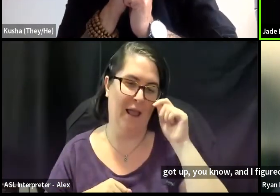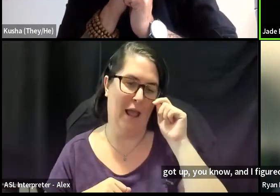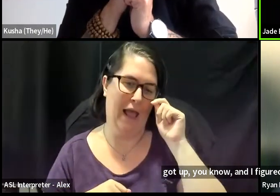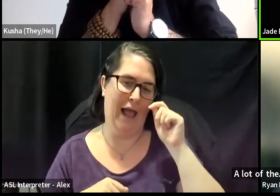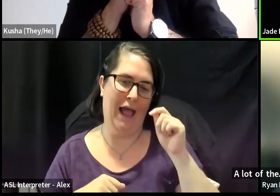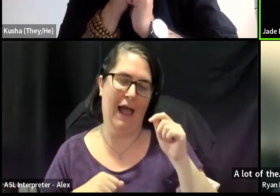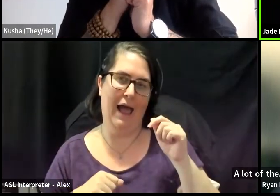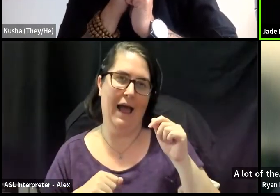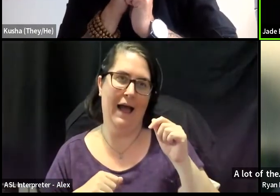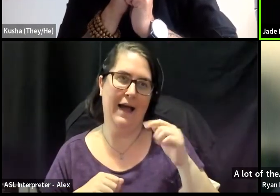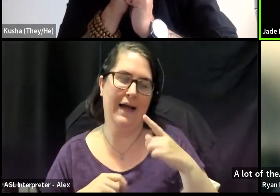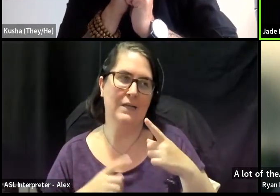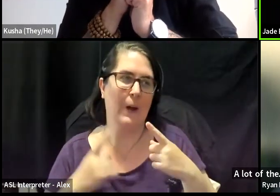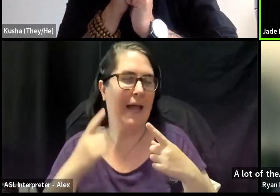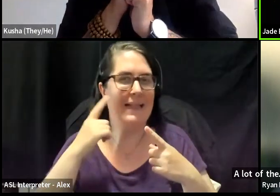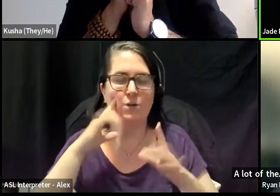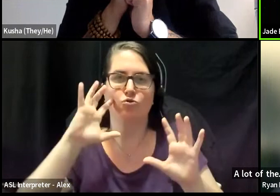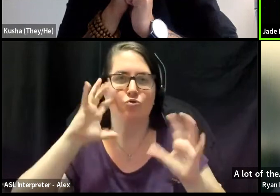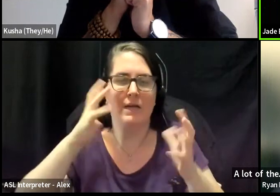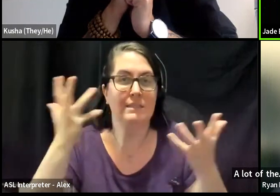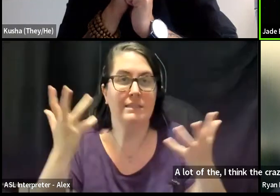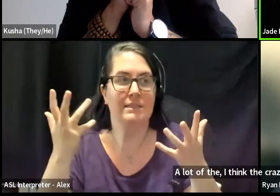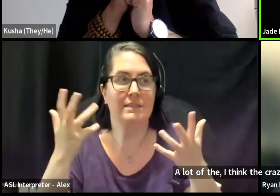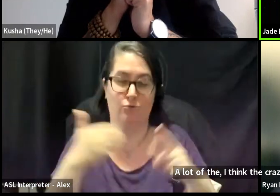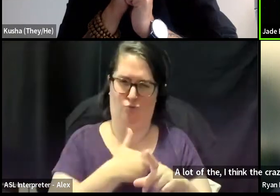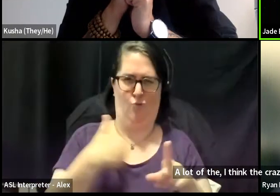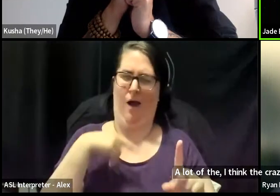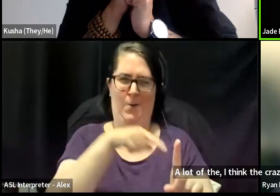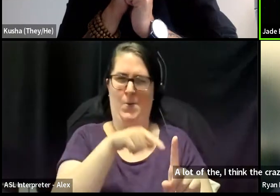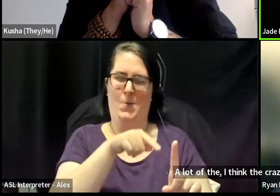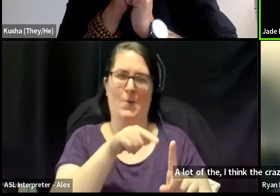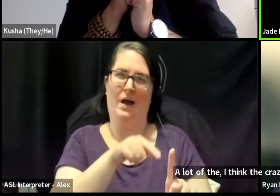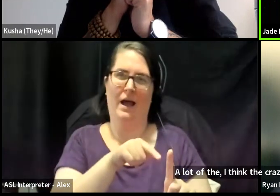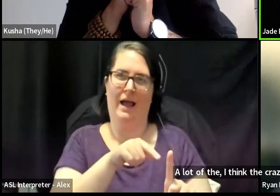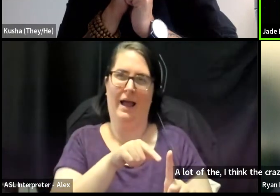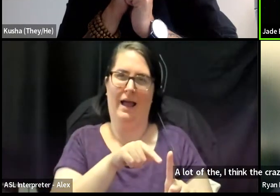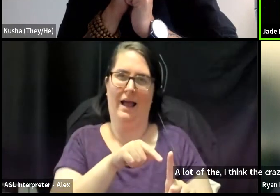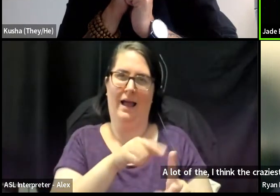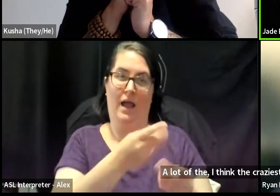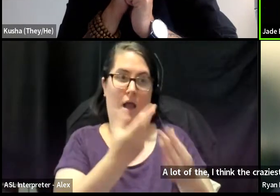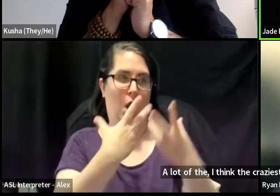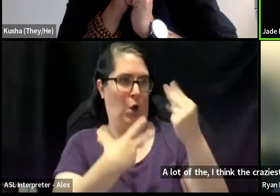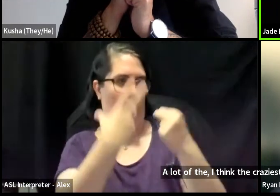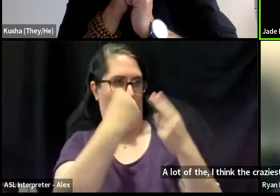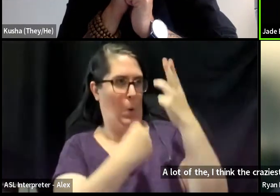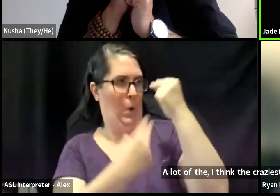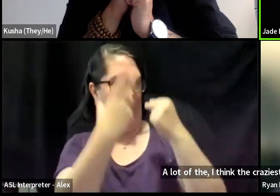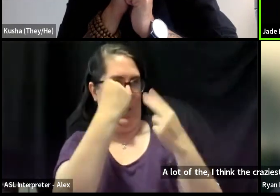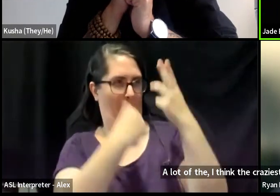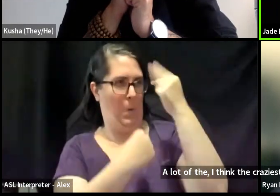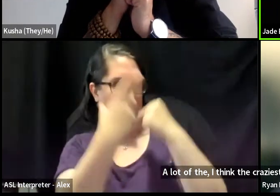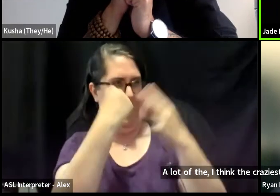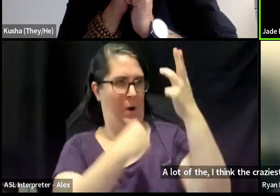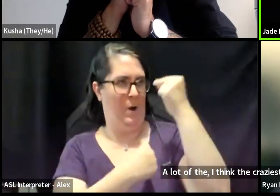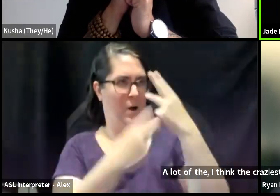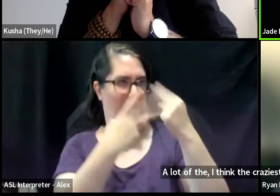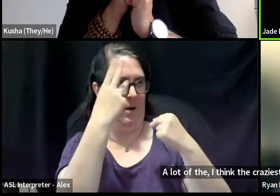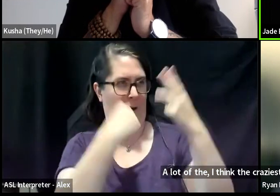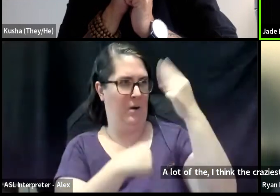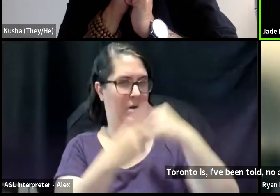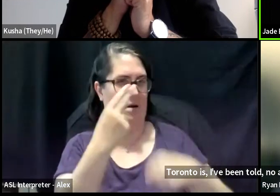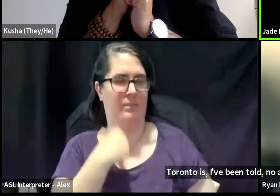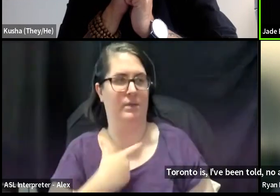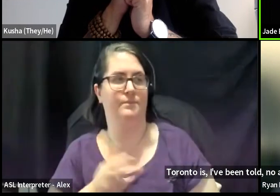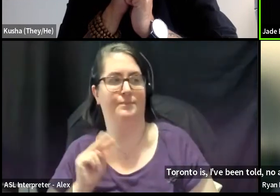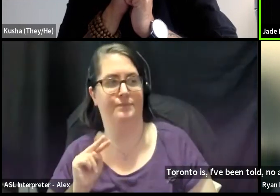I think the craziest thing for me about Toronto is I've been told no a lot since I've been here. But everything that I